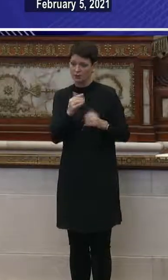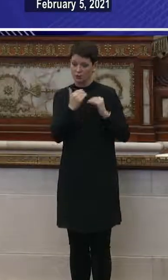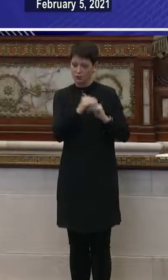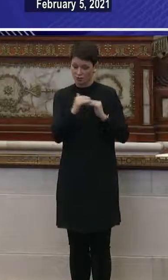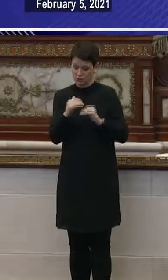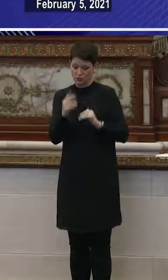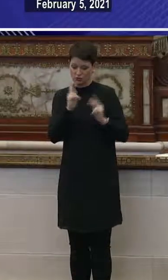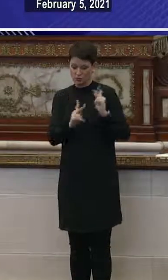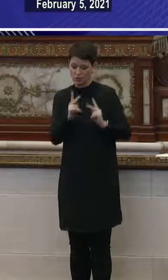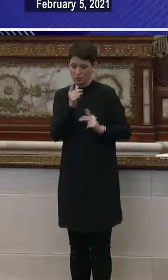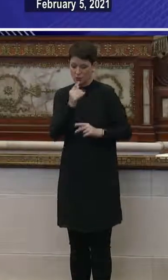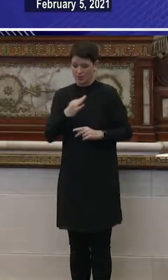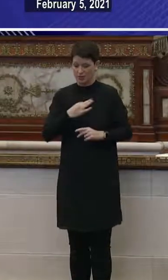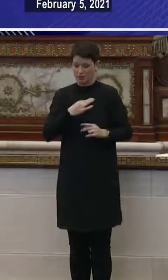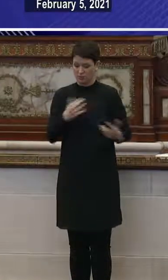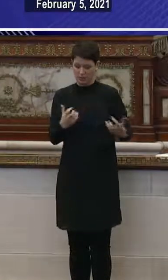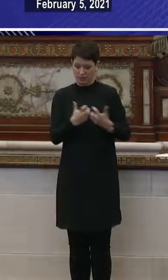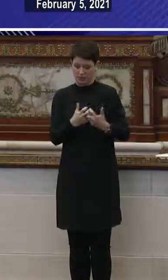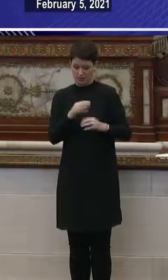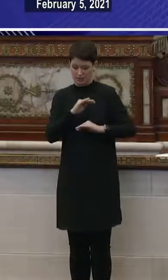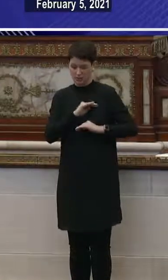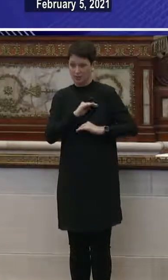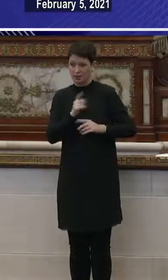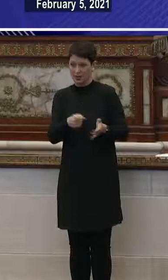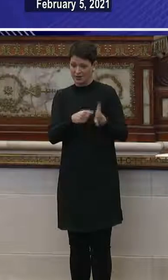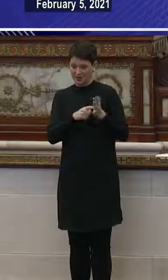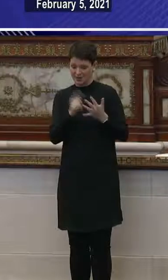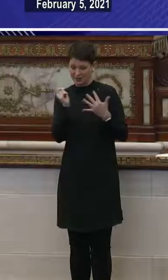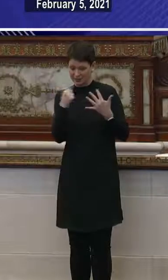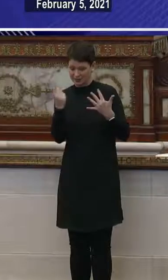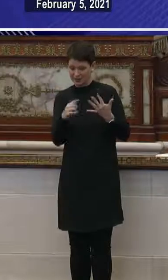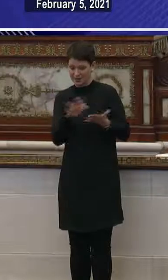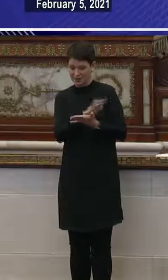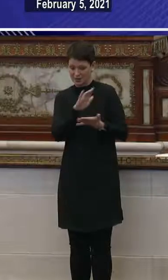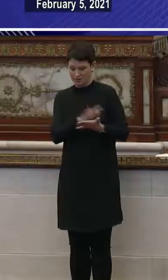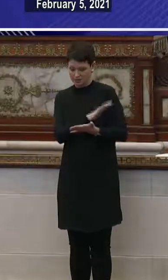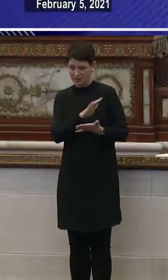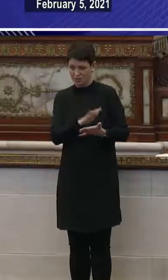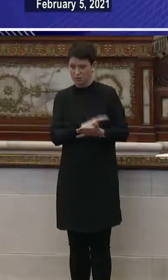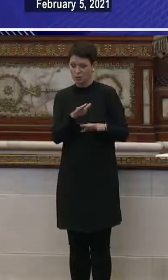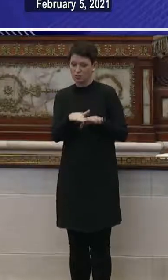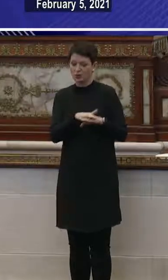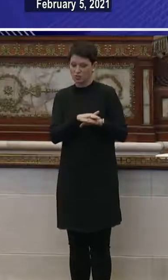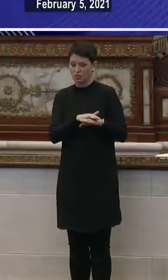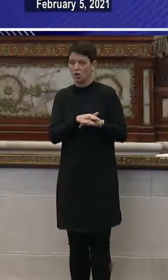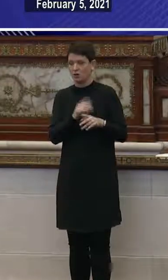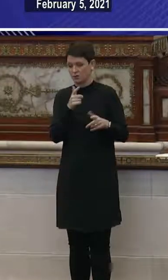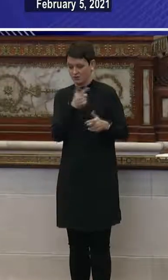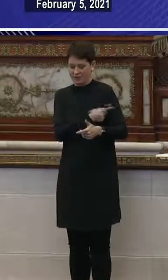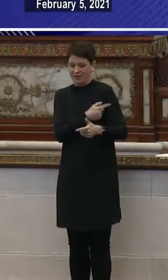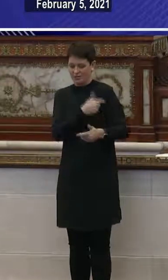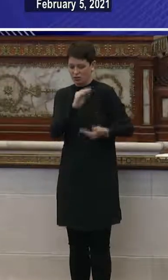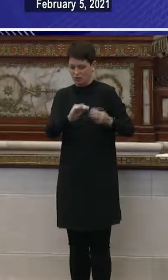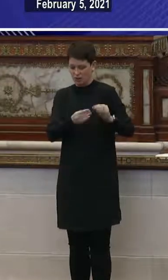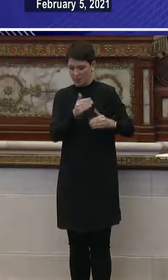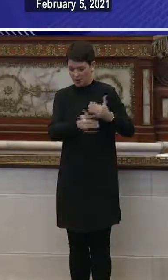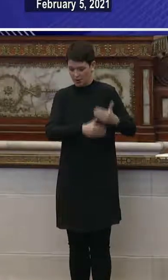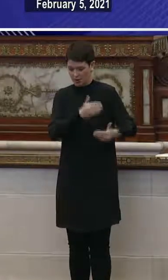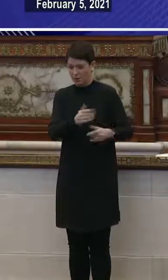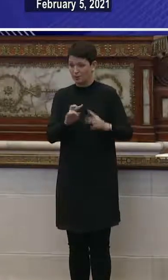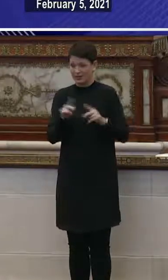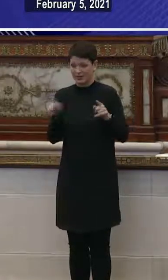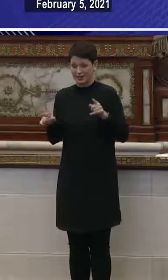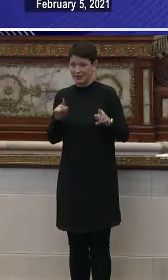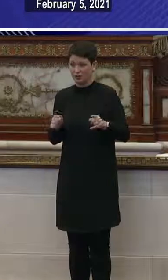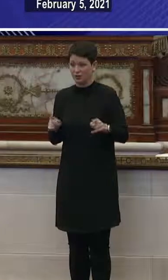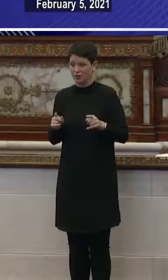on the persons meeting eligibility criteria by demanding extensive documentation, it would slow down the rate of vaccination. And either of those would reduce the number